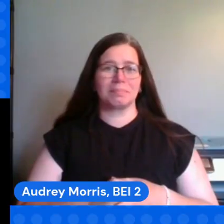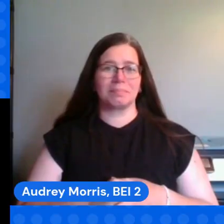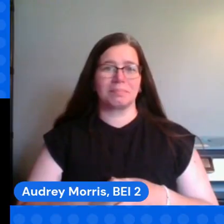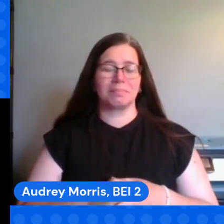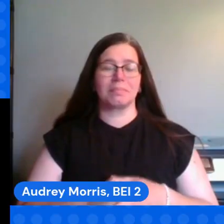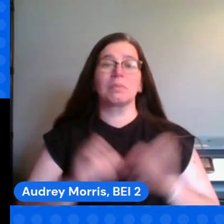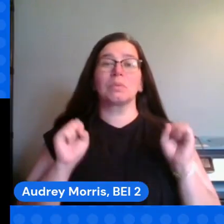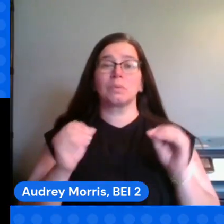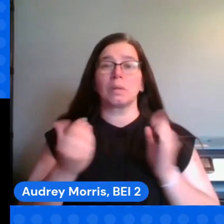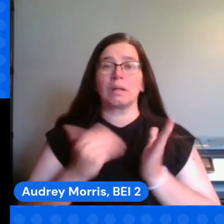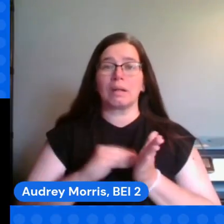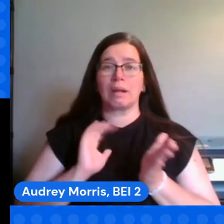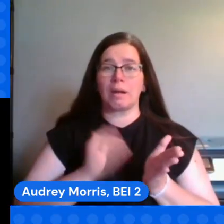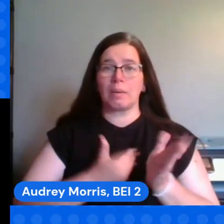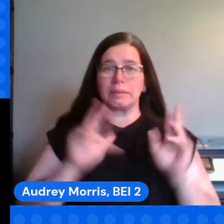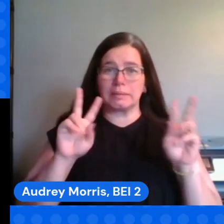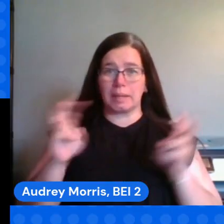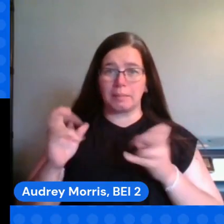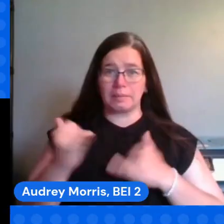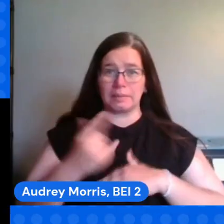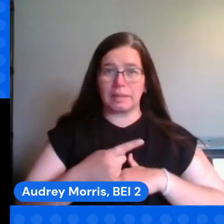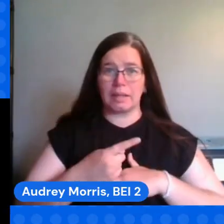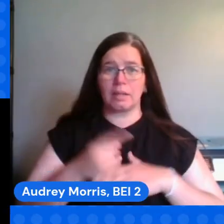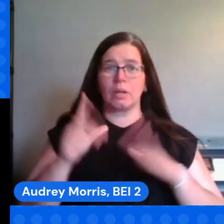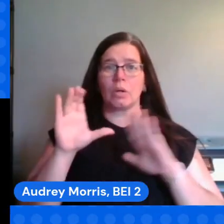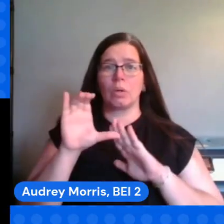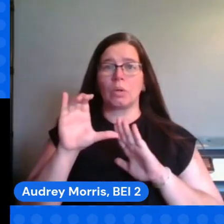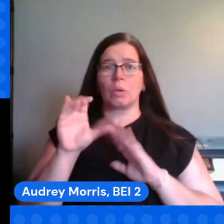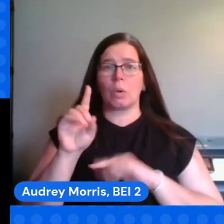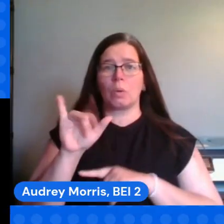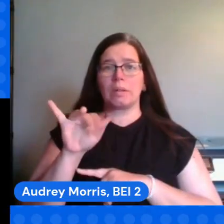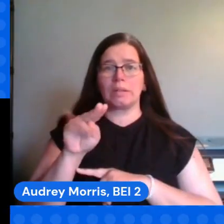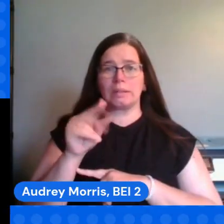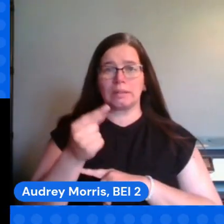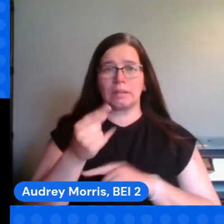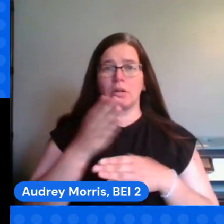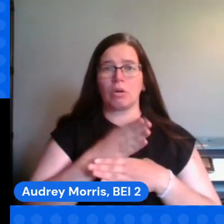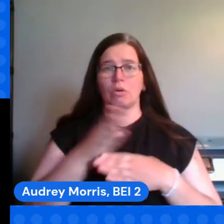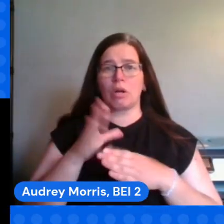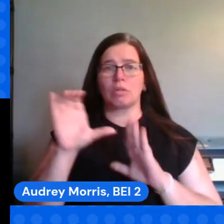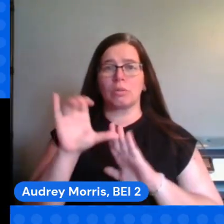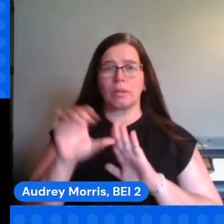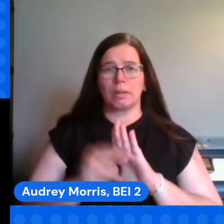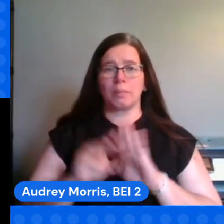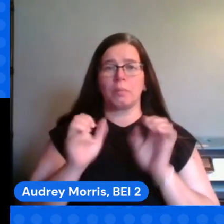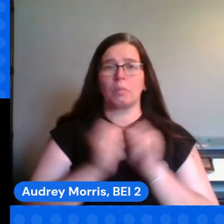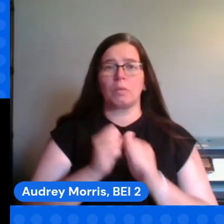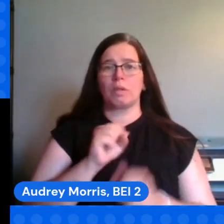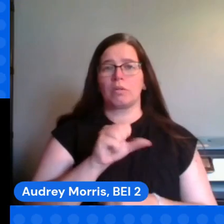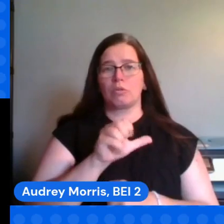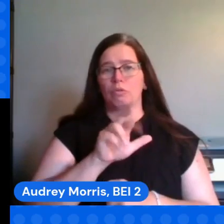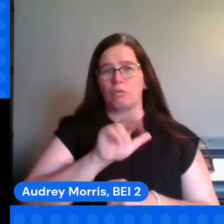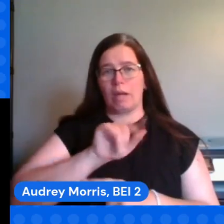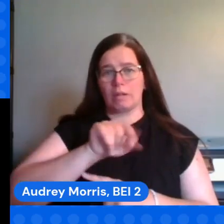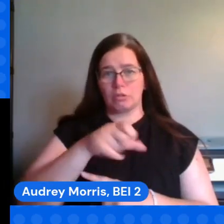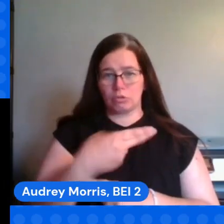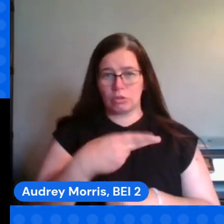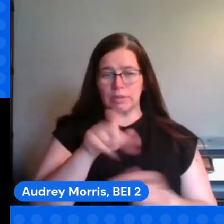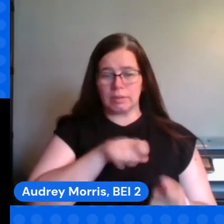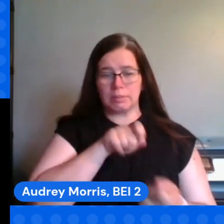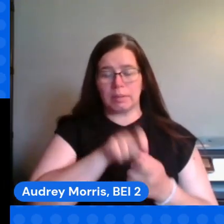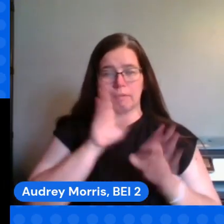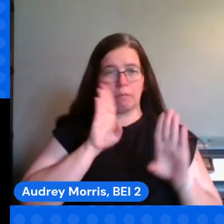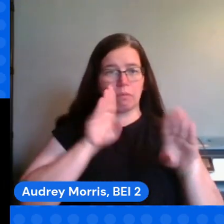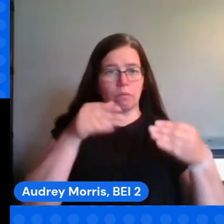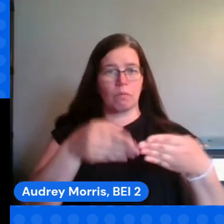And so again, our topic for today is coding across the curriculum of Scratch. We'll specifically focus